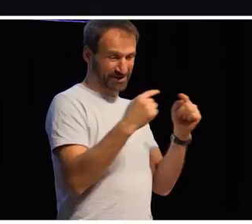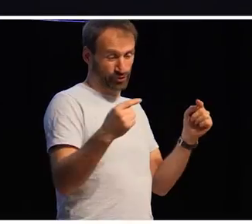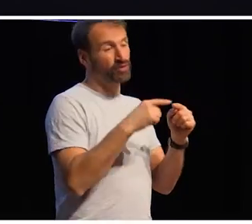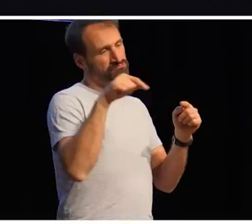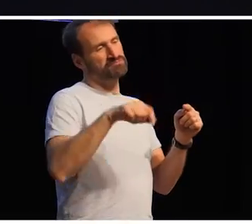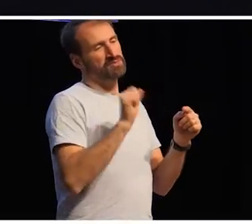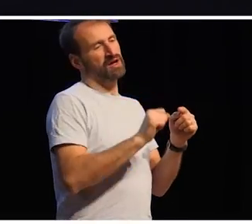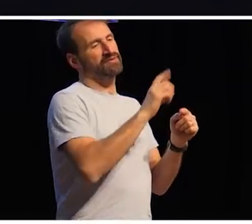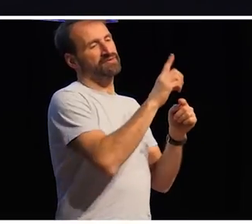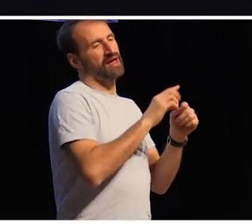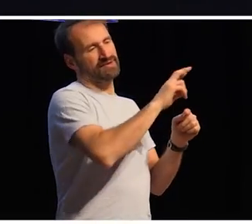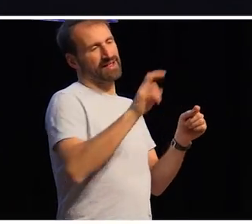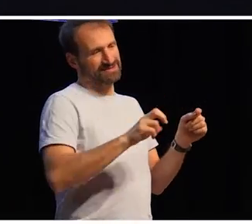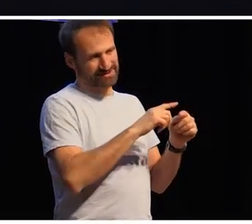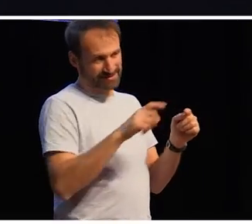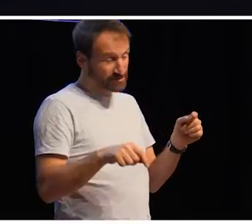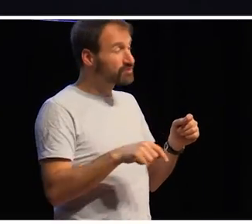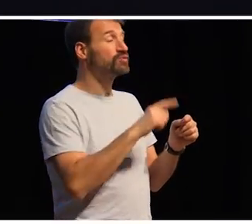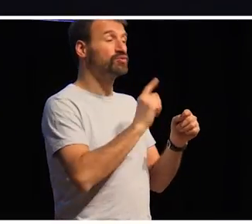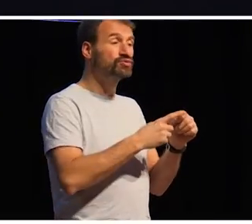server because it's running the Node.js server.